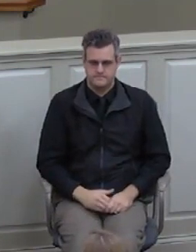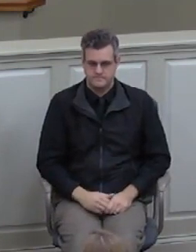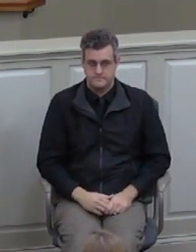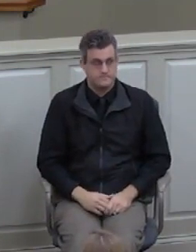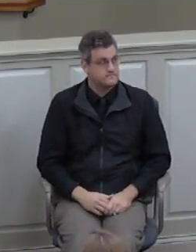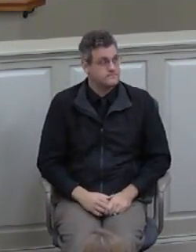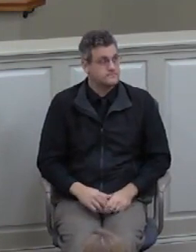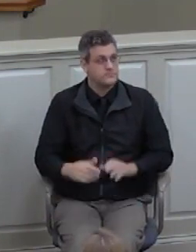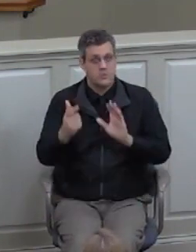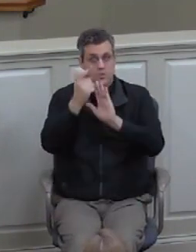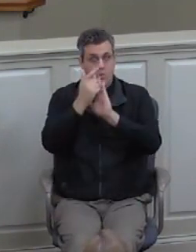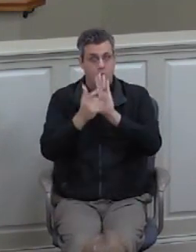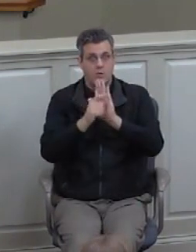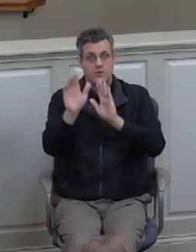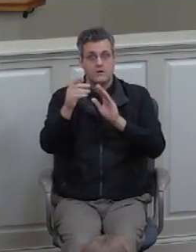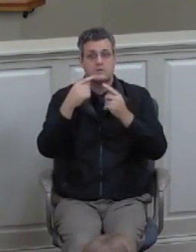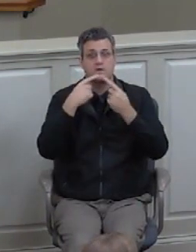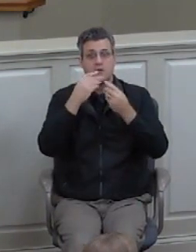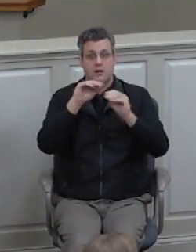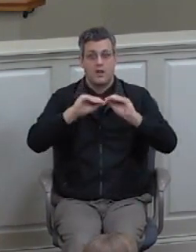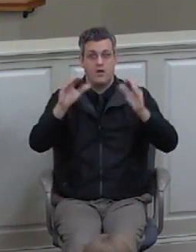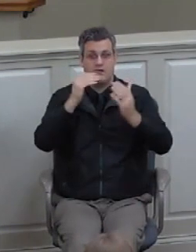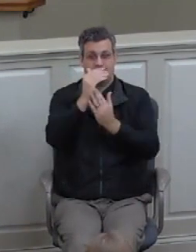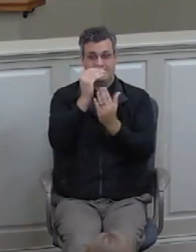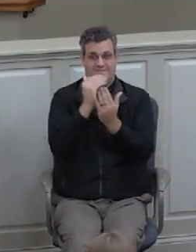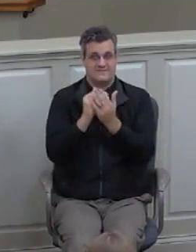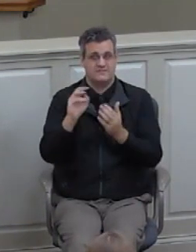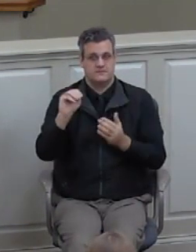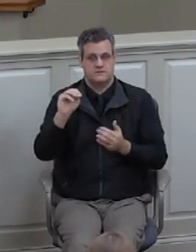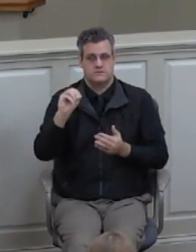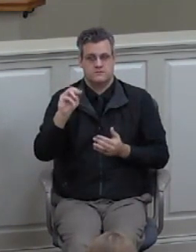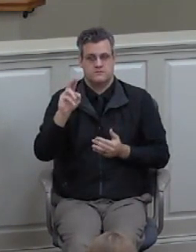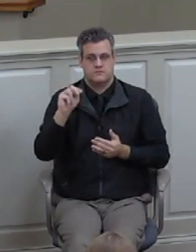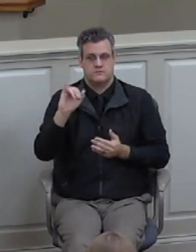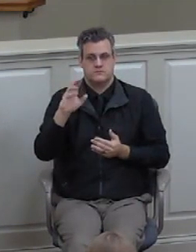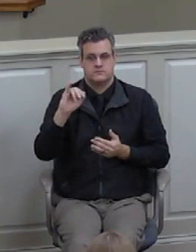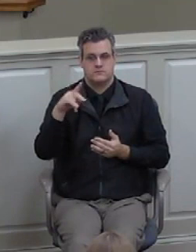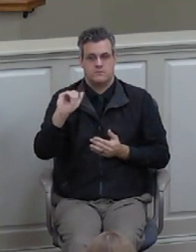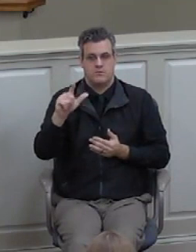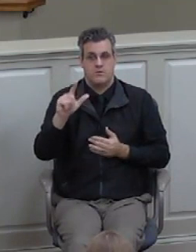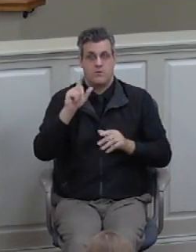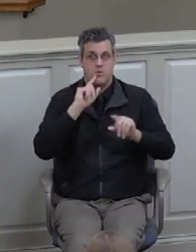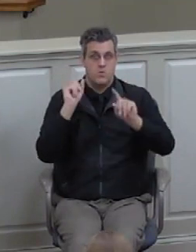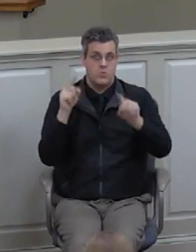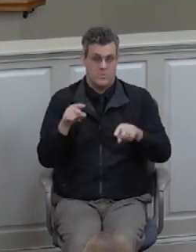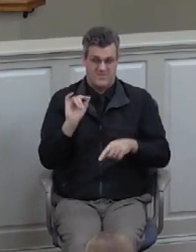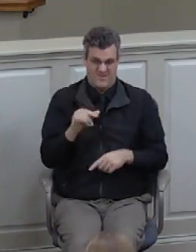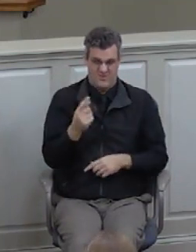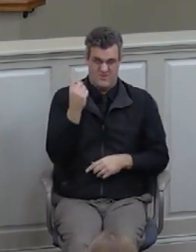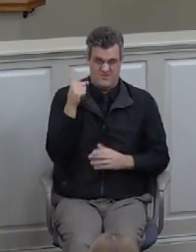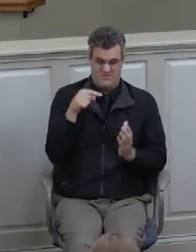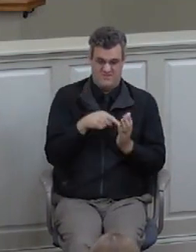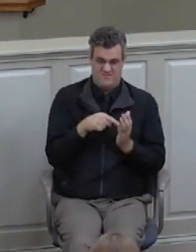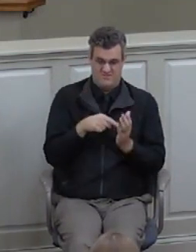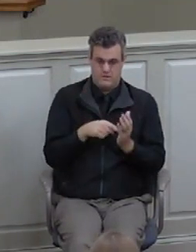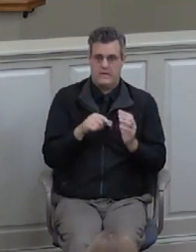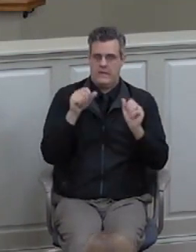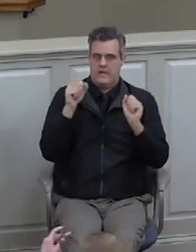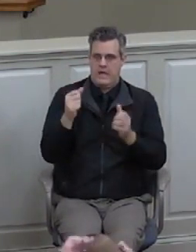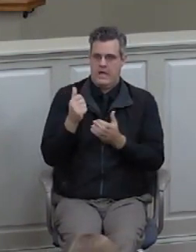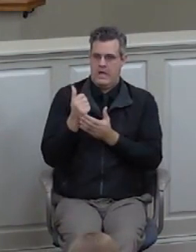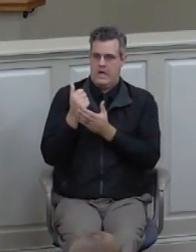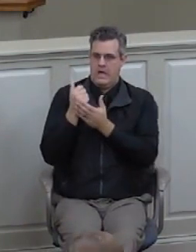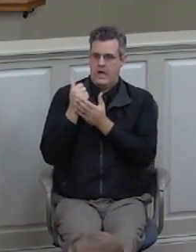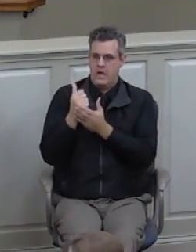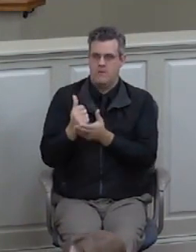I should clarify that the next item on the agenda, being the municipal order, is one in which can assist